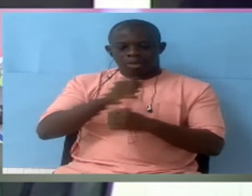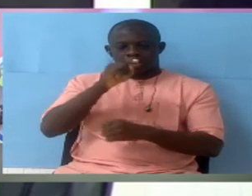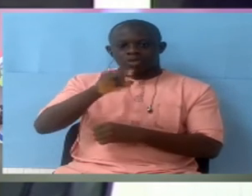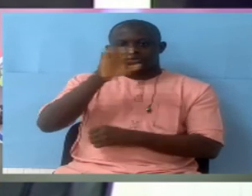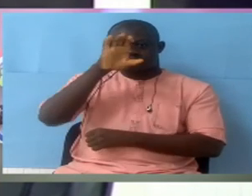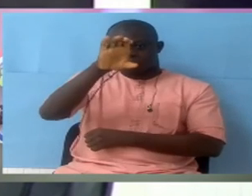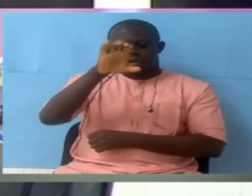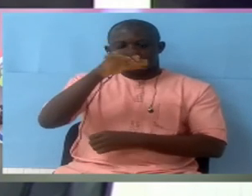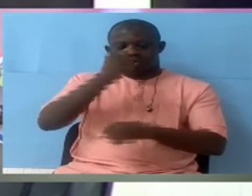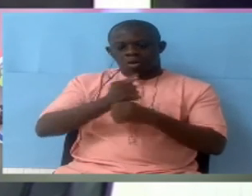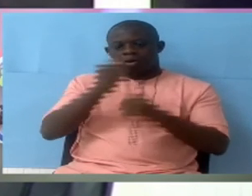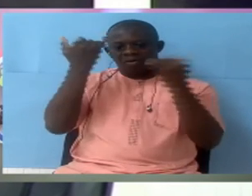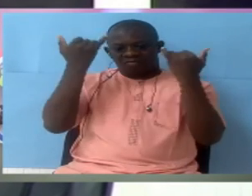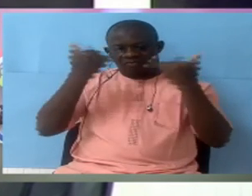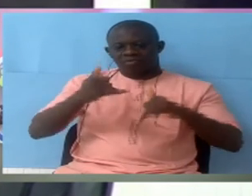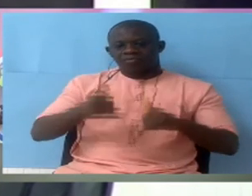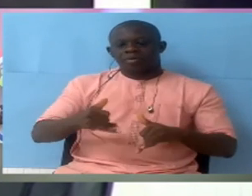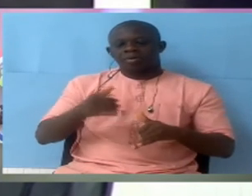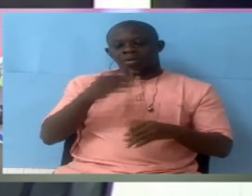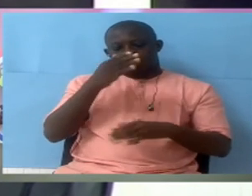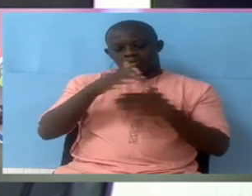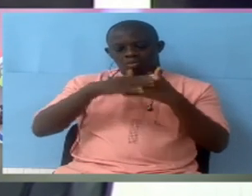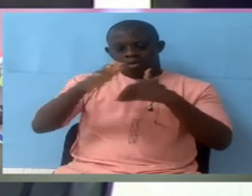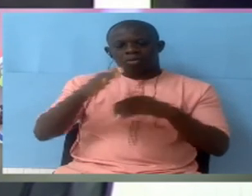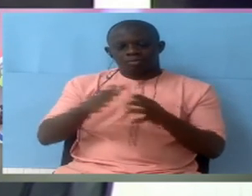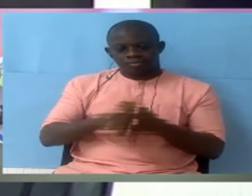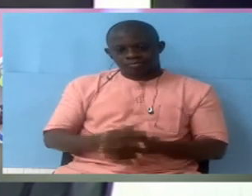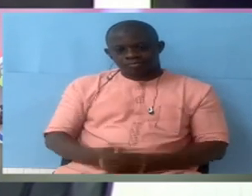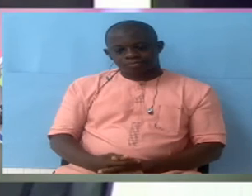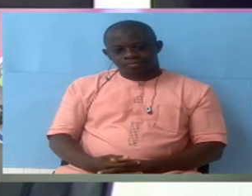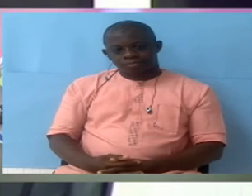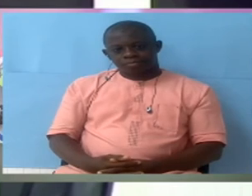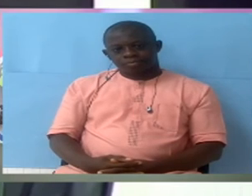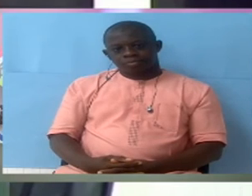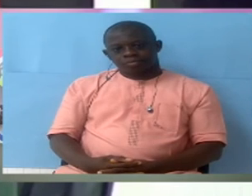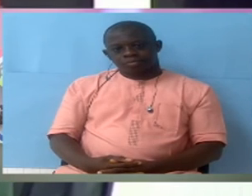to retard. Lolu moy delo rew mi gannaaw.